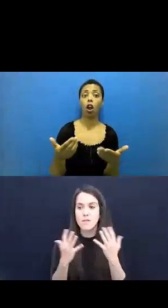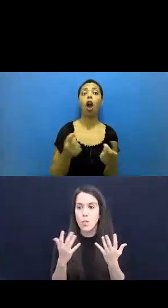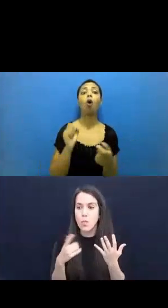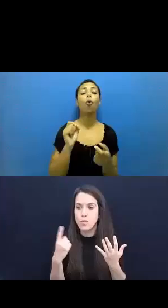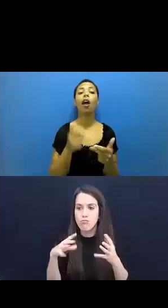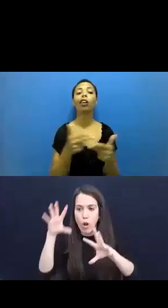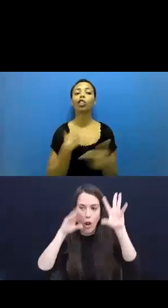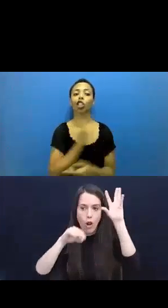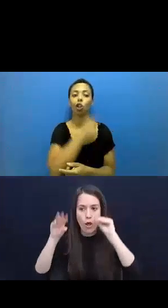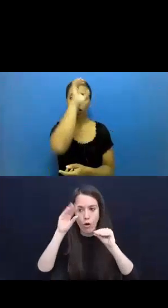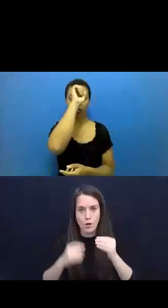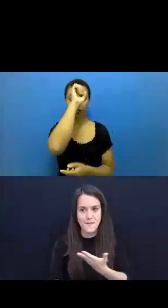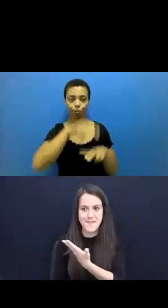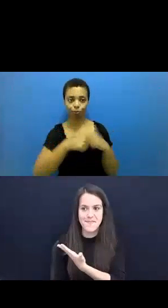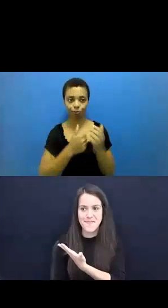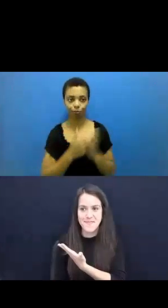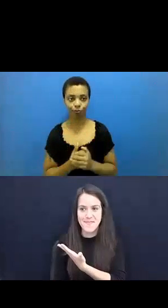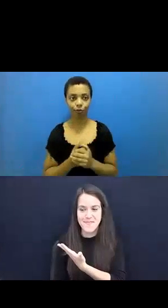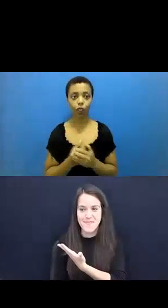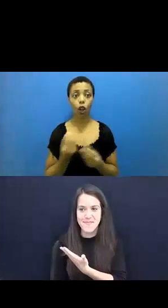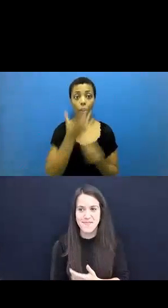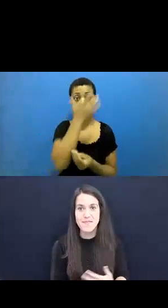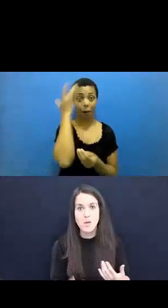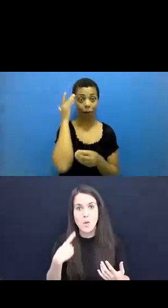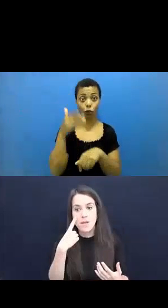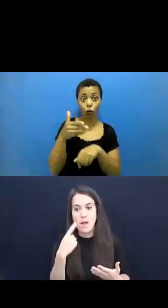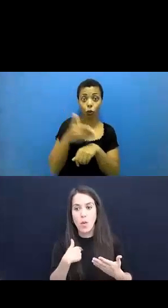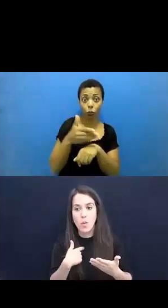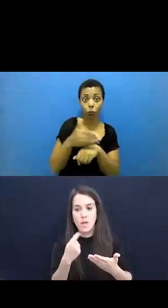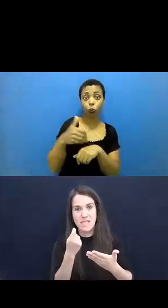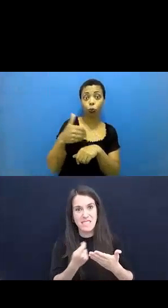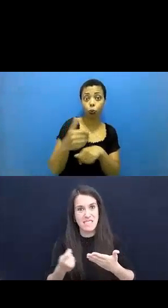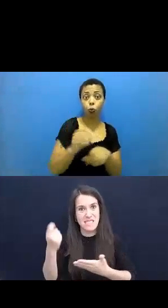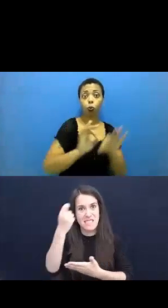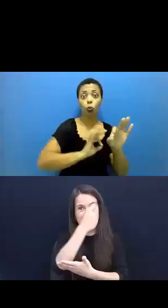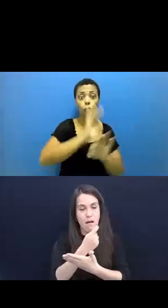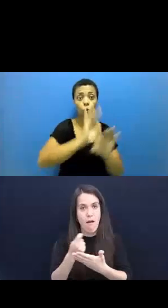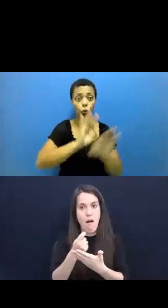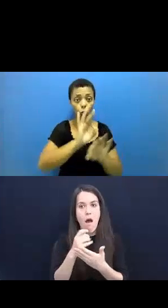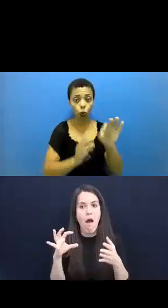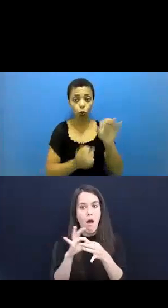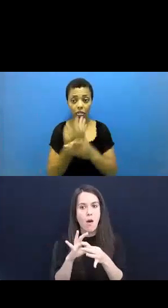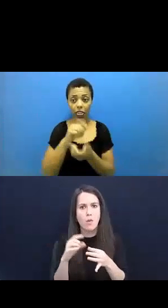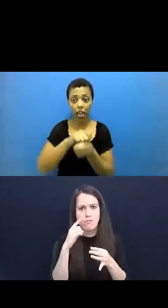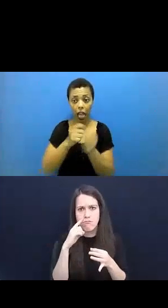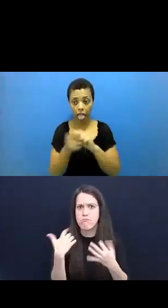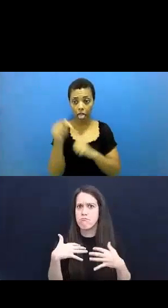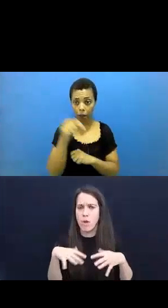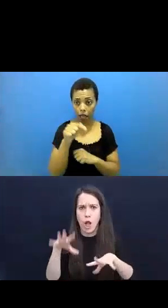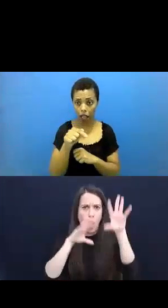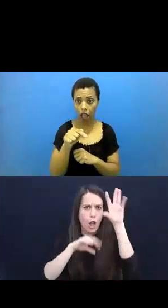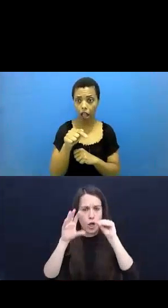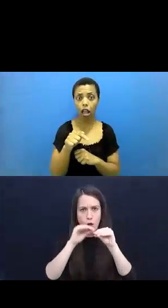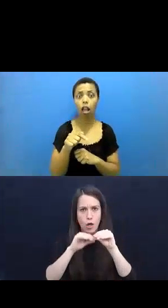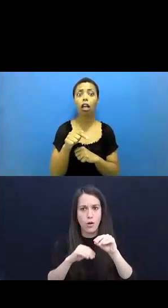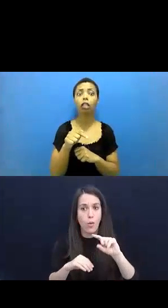To pave the way for the participatory co-design of haptograms, we learned important lessons. These included